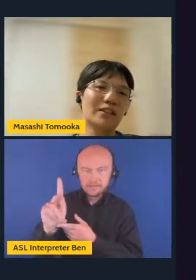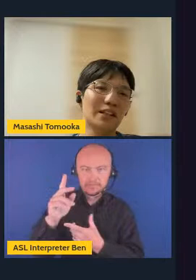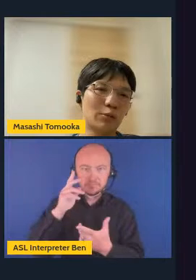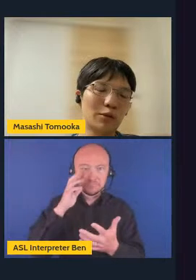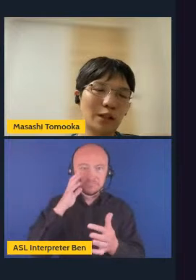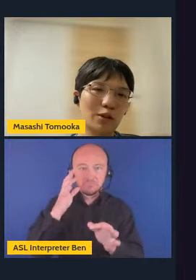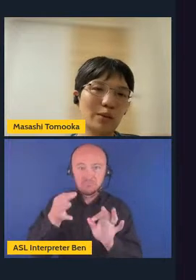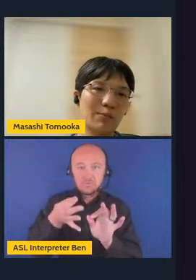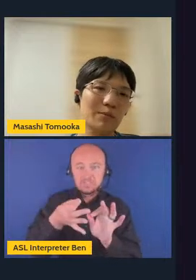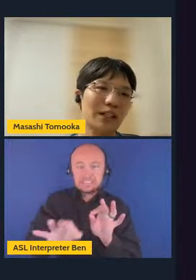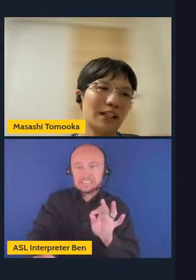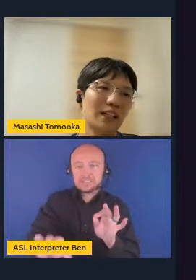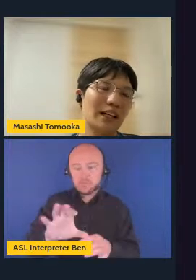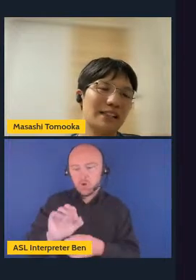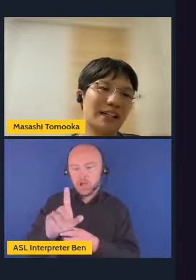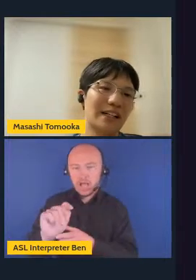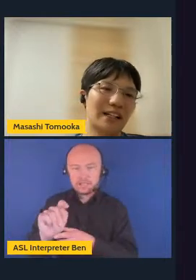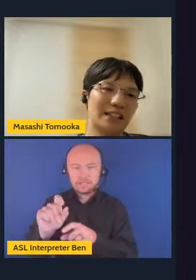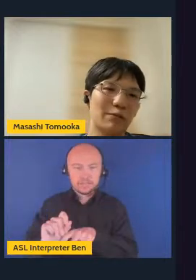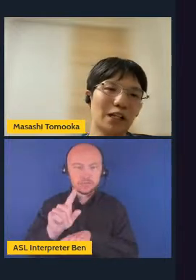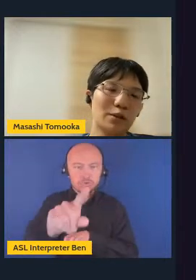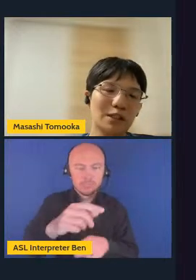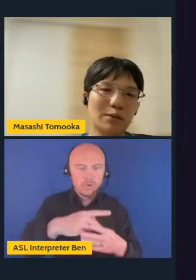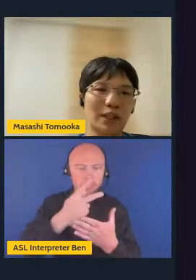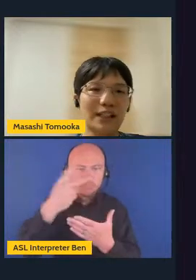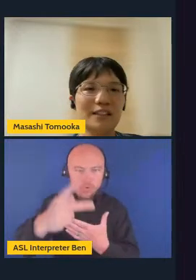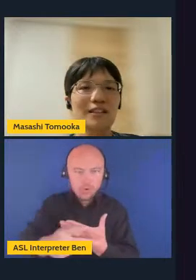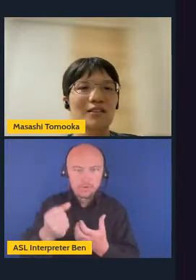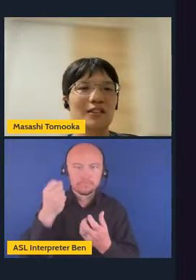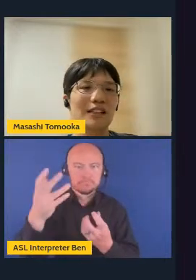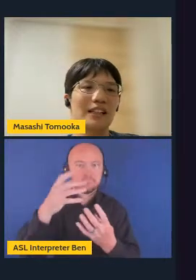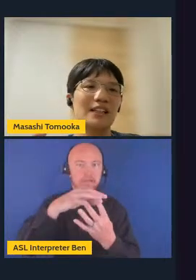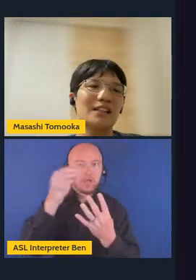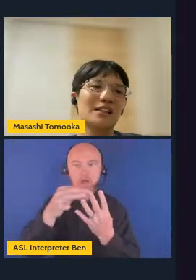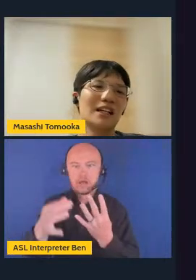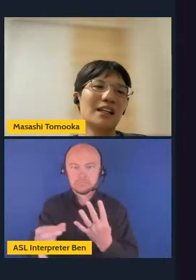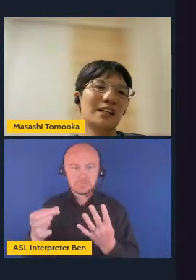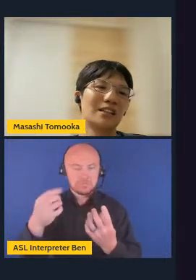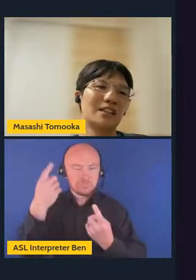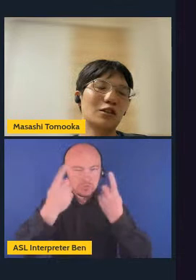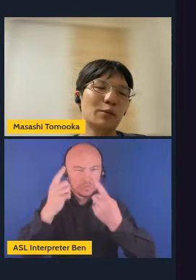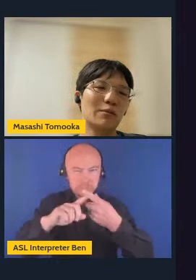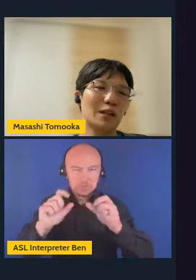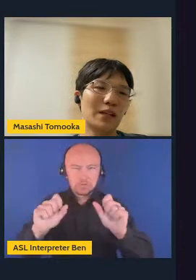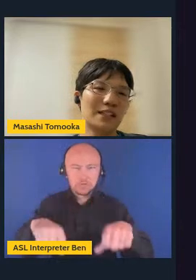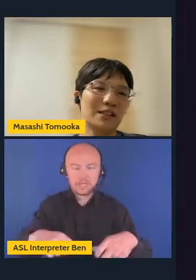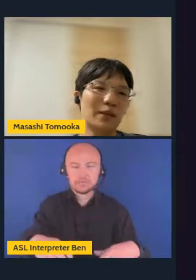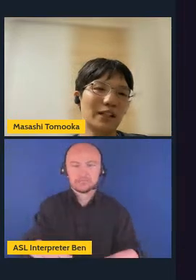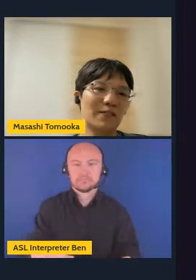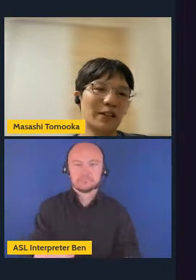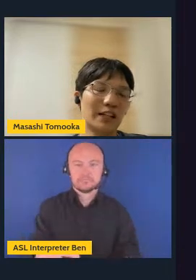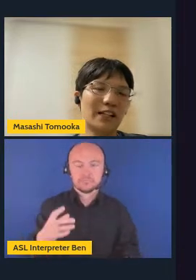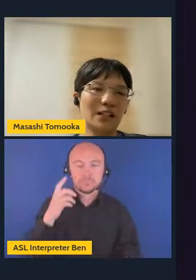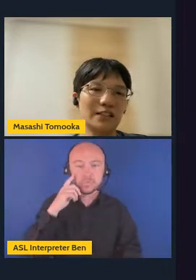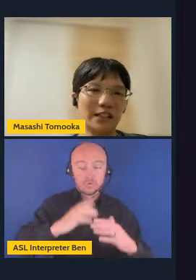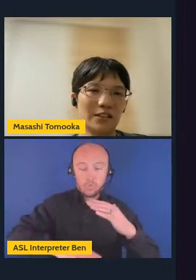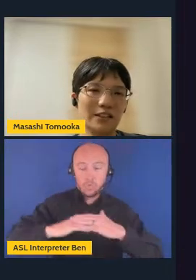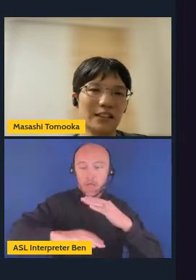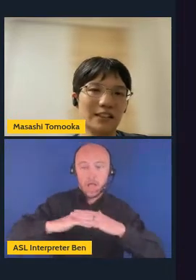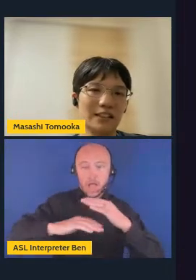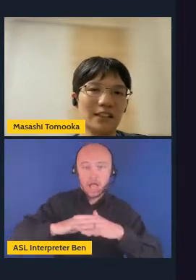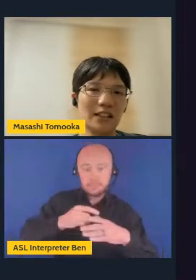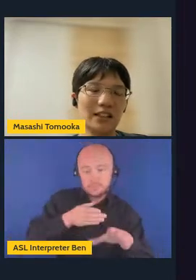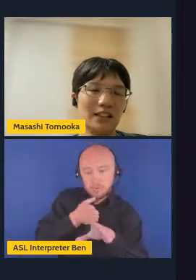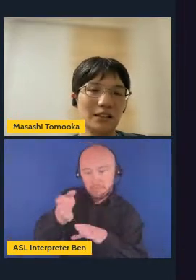static front-end deployment problem, there are several possible patterns to consider. And optimal paths may vary with your